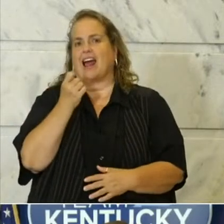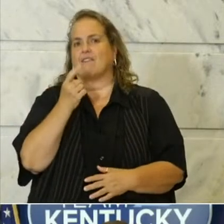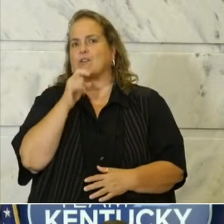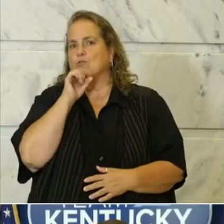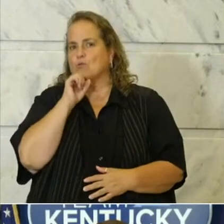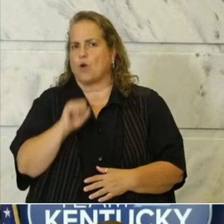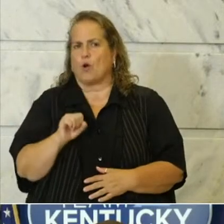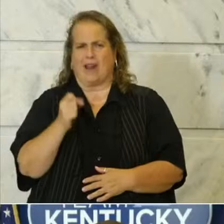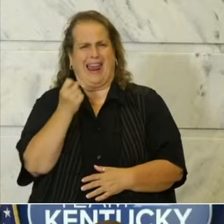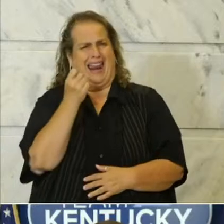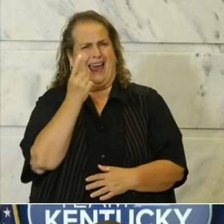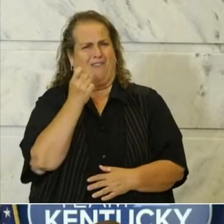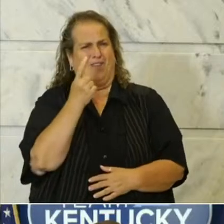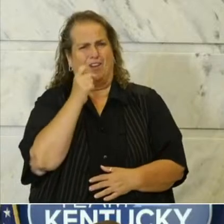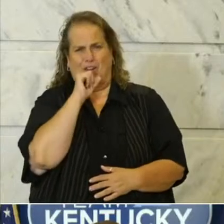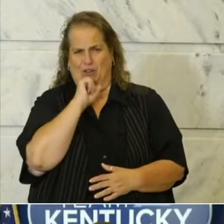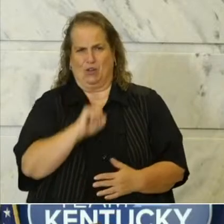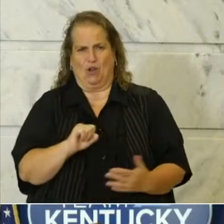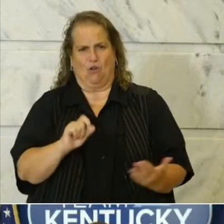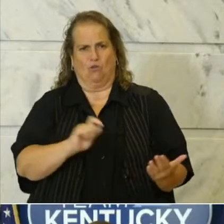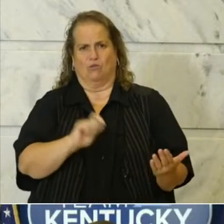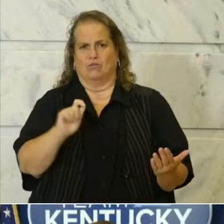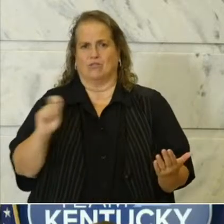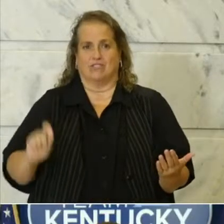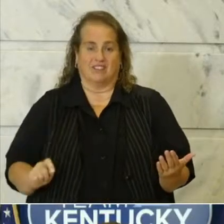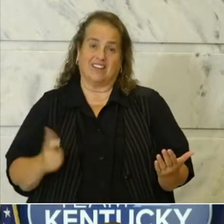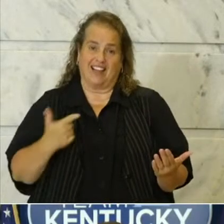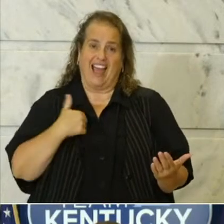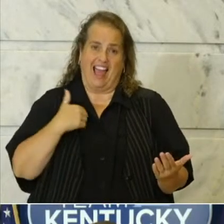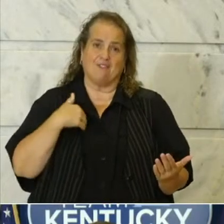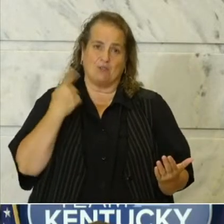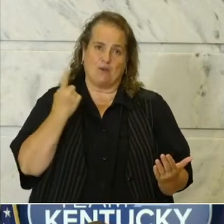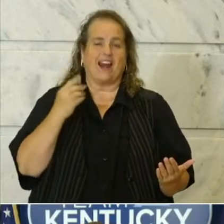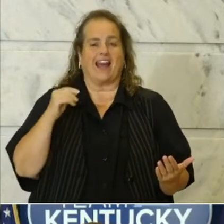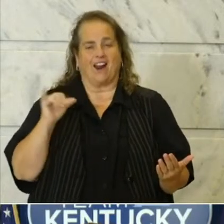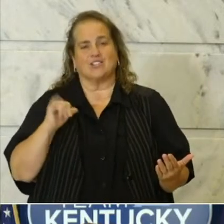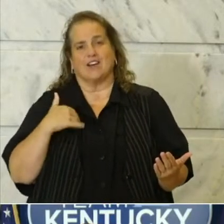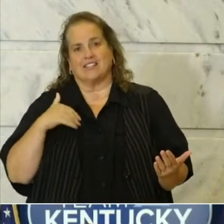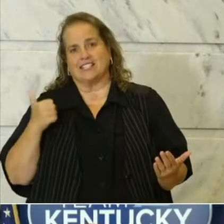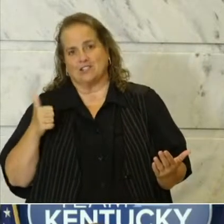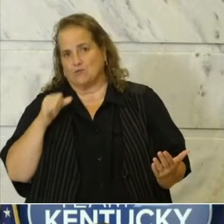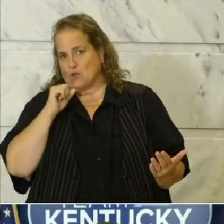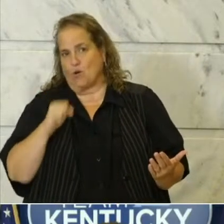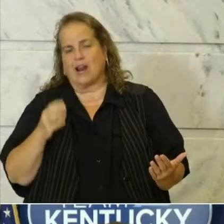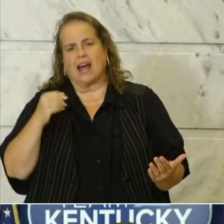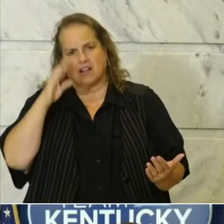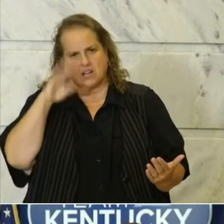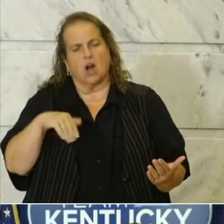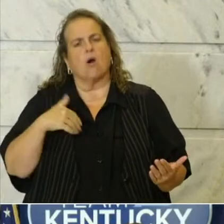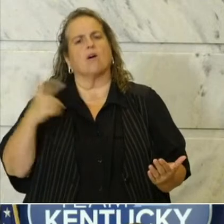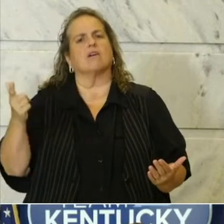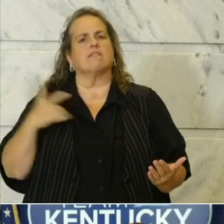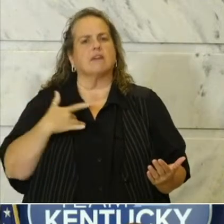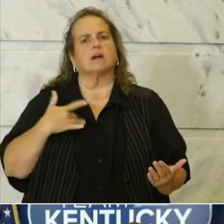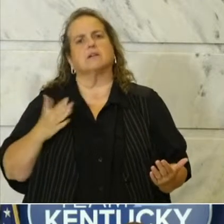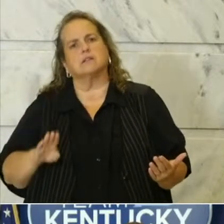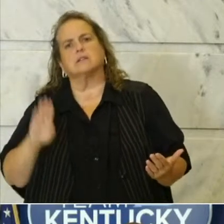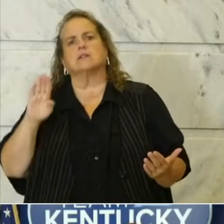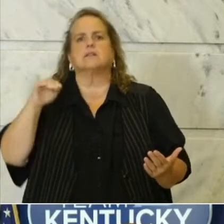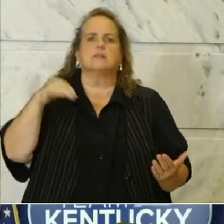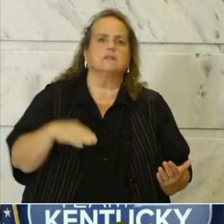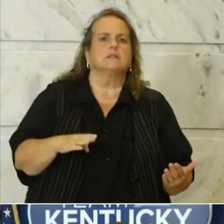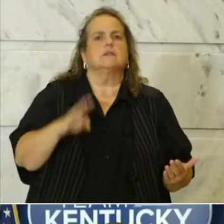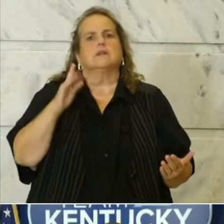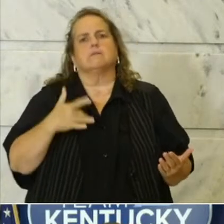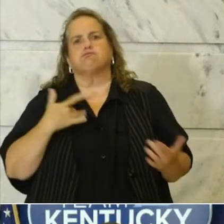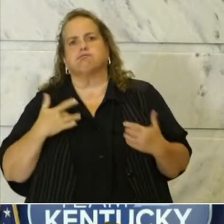an 11-year-old. Trust me, I've got one. I've also got a 10-year-old. And I know that there are ups and downs, but if they believe that